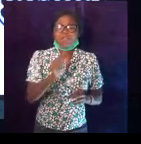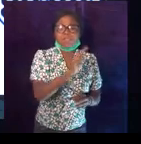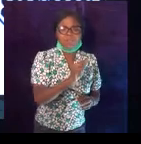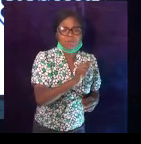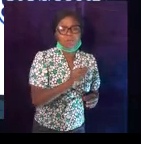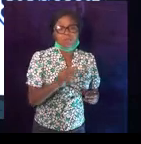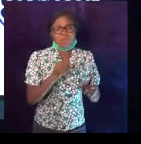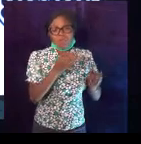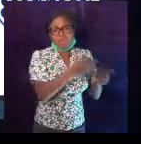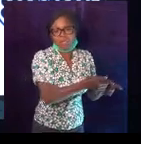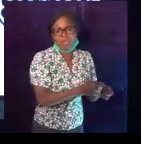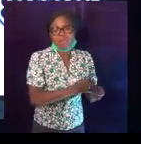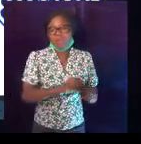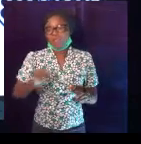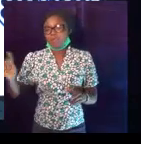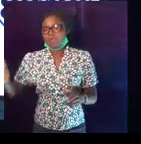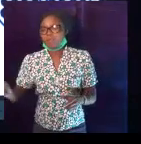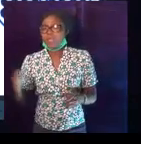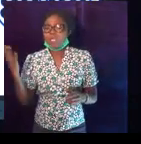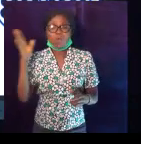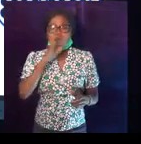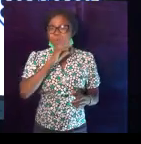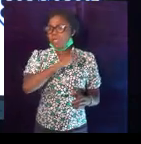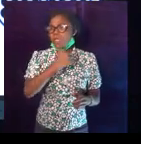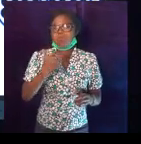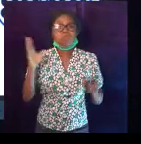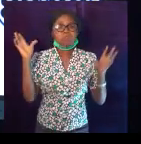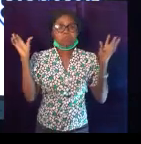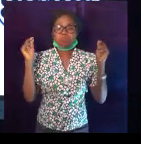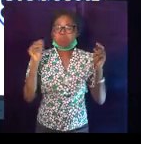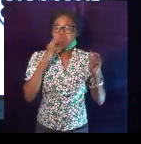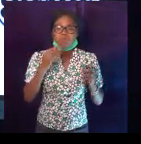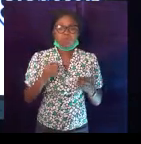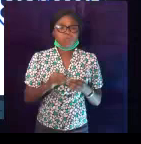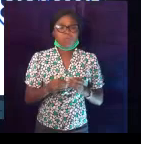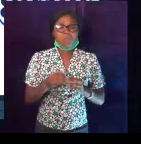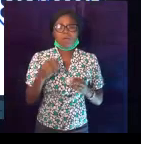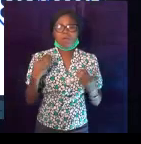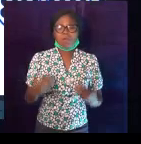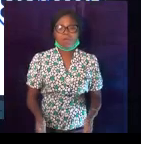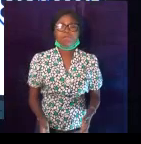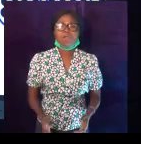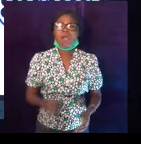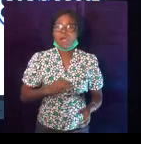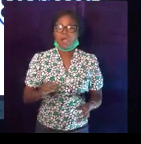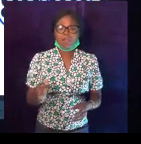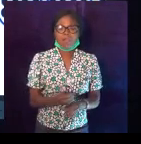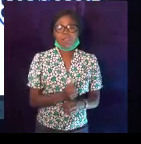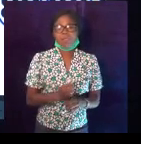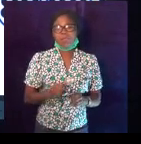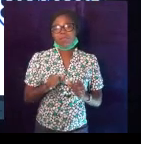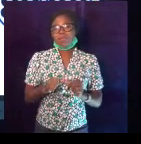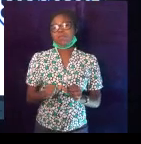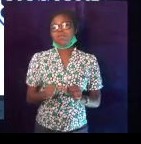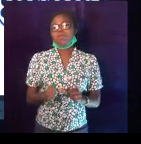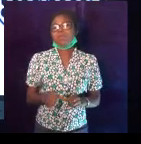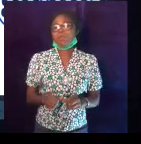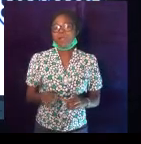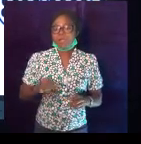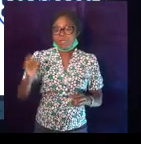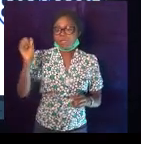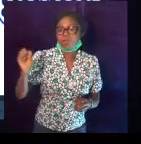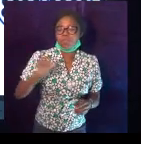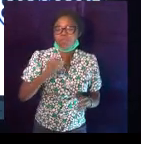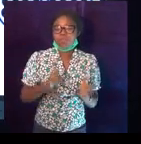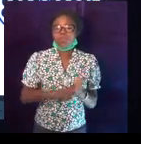if I circle one from here and one from here, there will be no number left. I will have no median. So I need to take a pause.